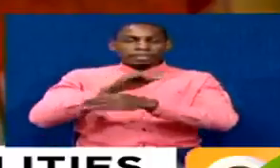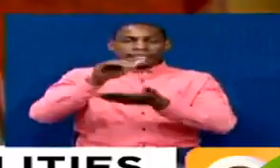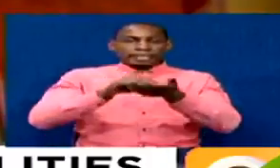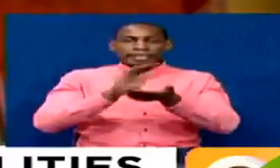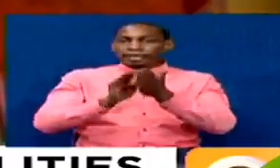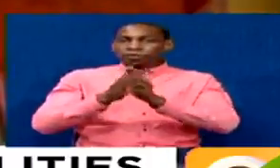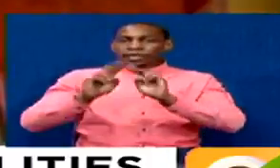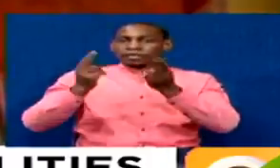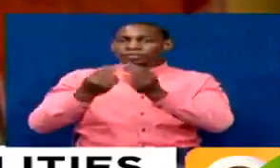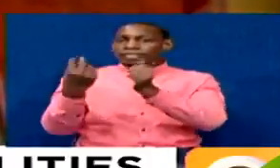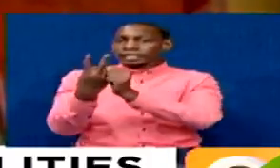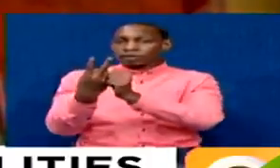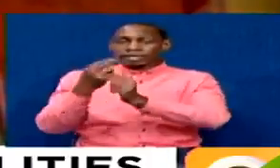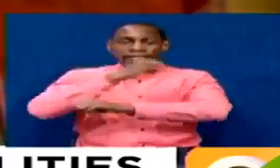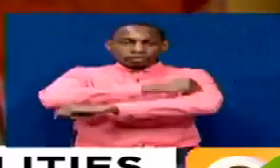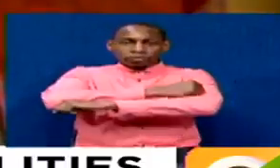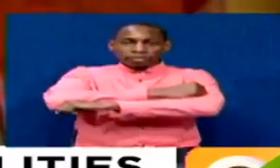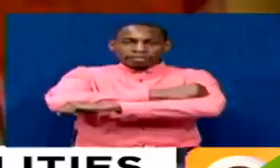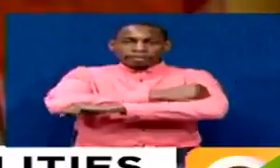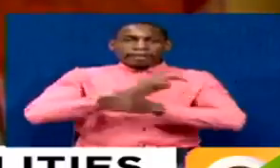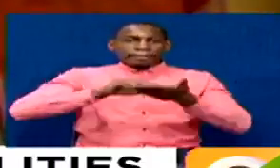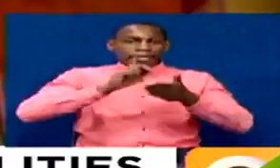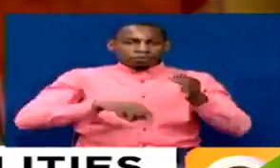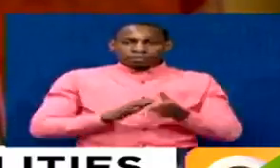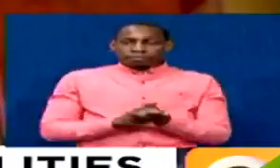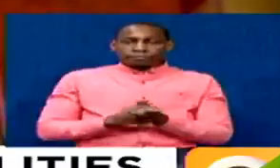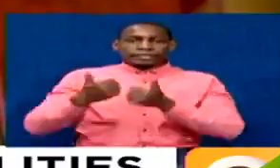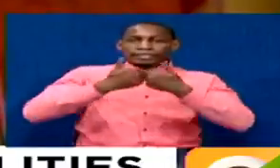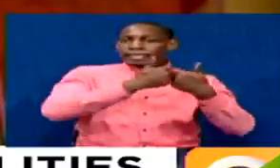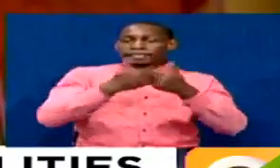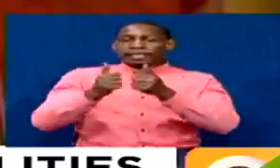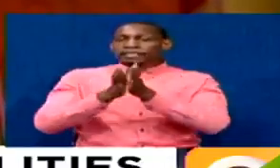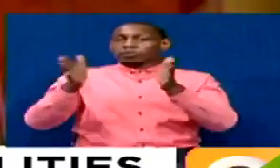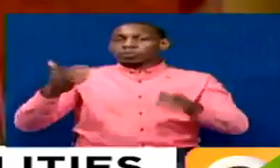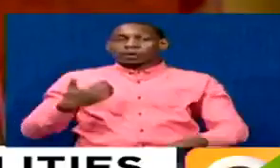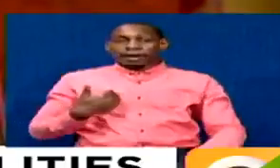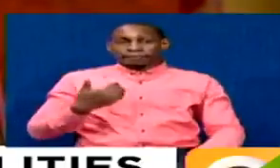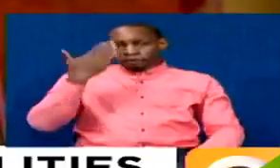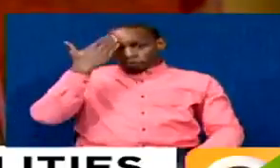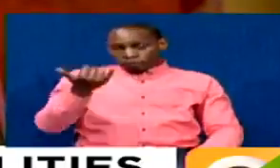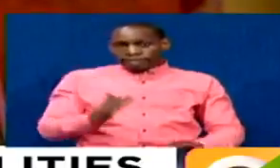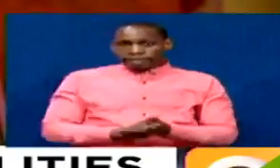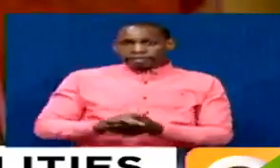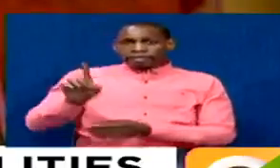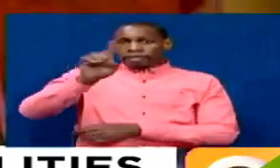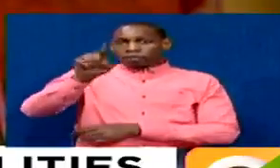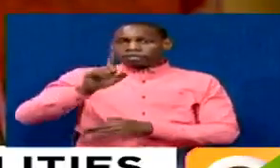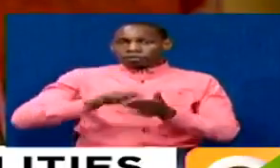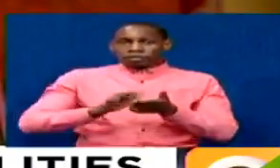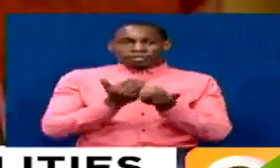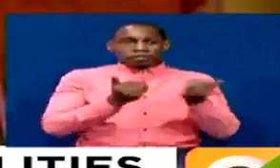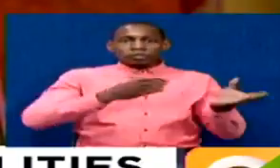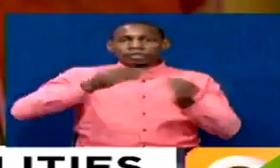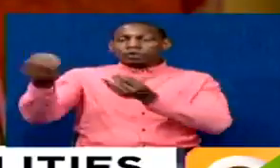or units in the secondary schools. So already that's a big challenge, because the question is, where do these children